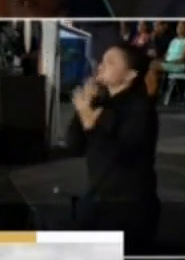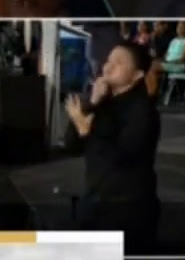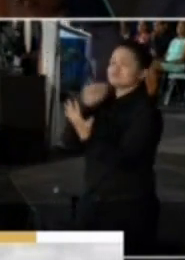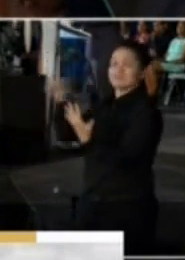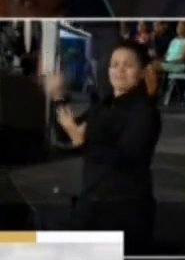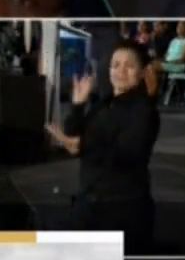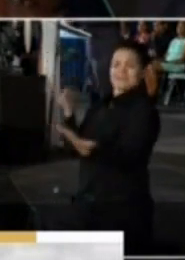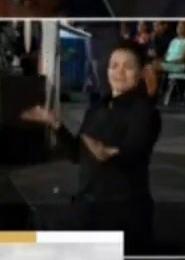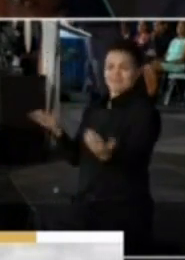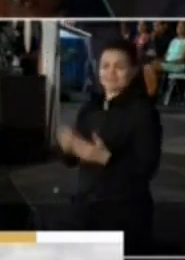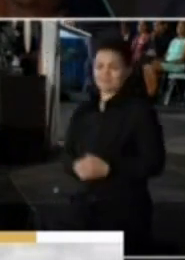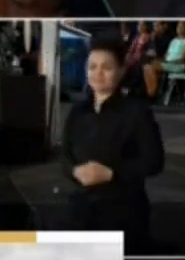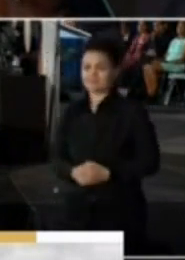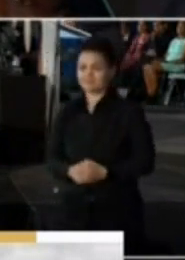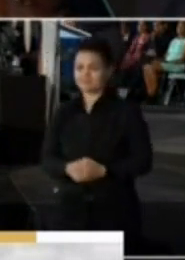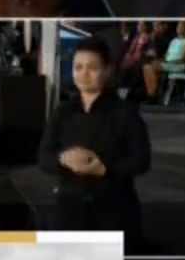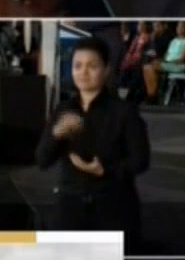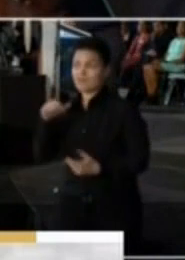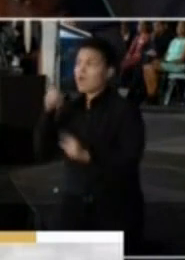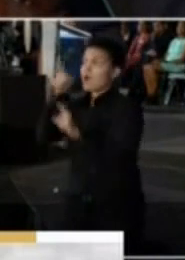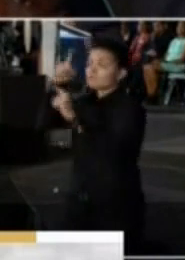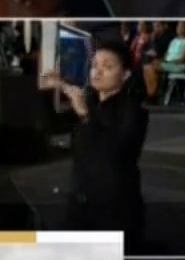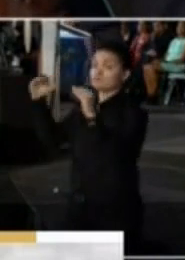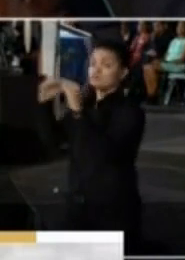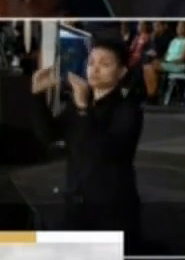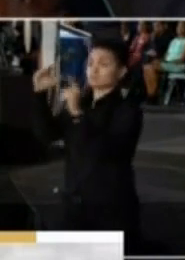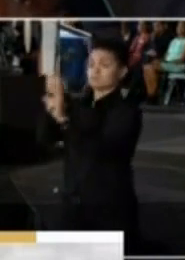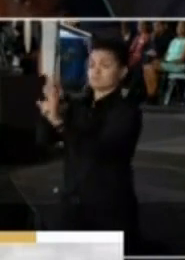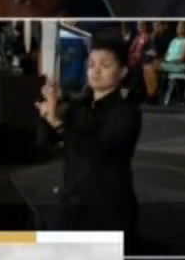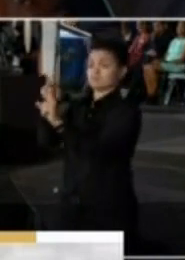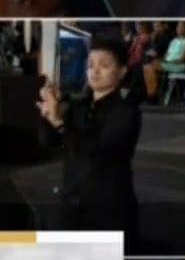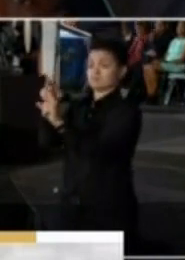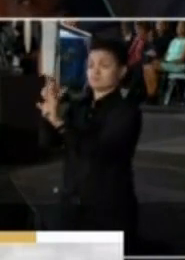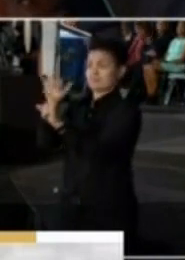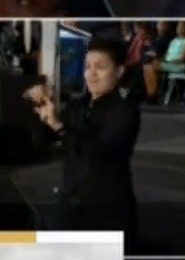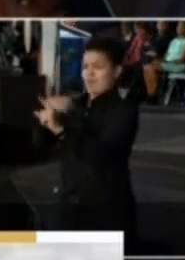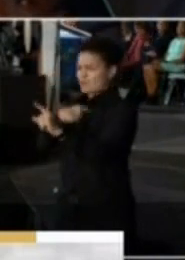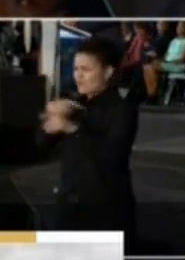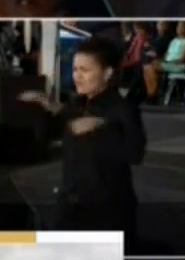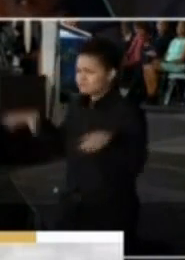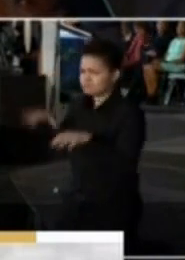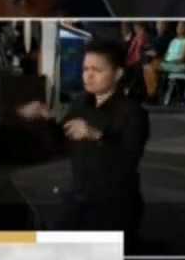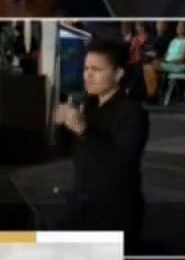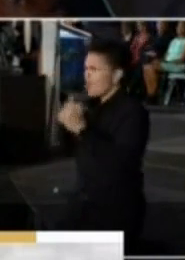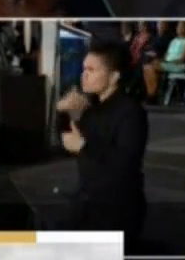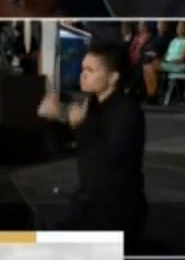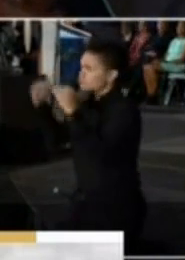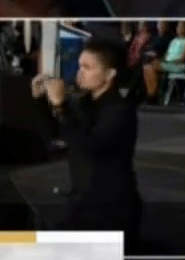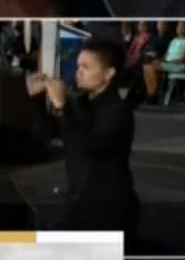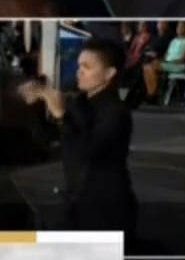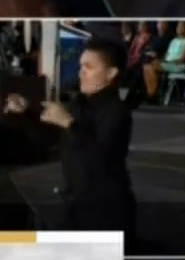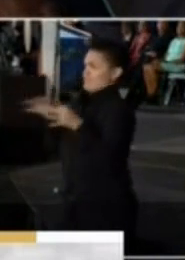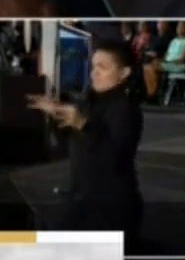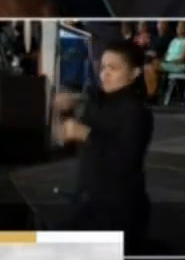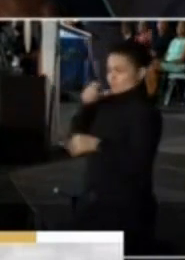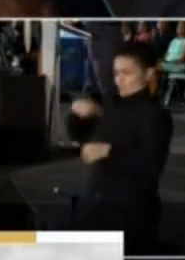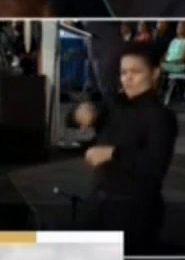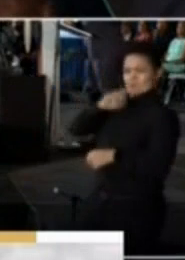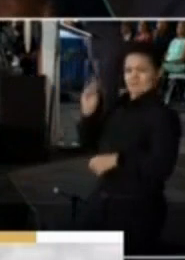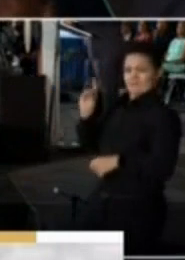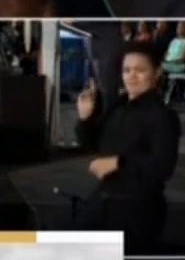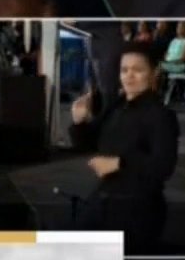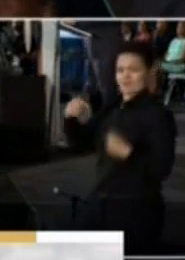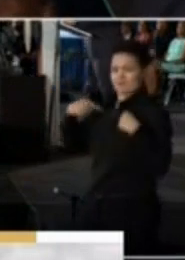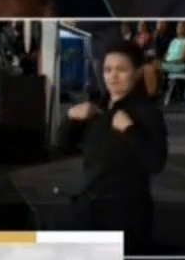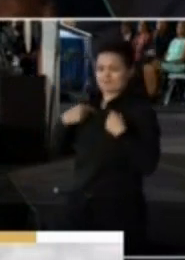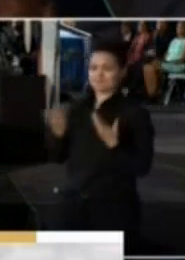has defined who we are as a city and as a community. Real progress is never settling for a